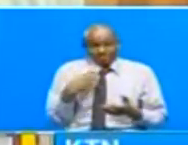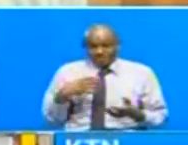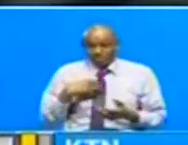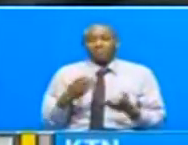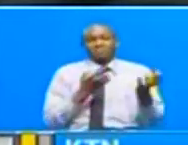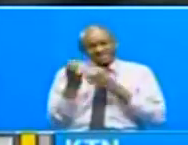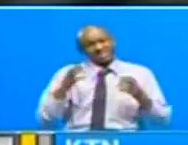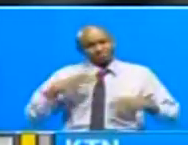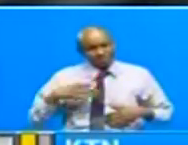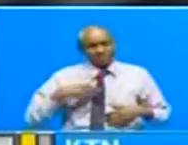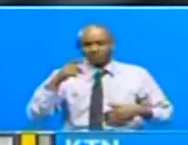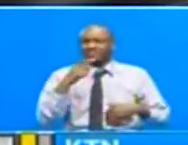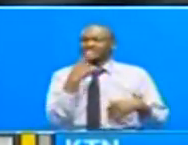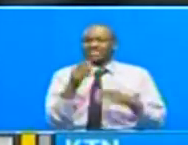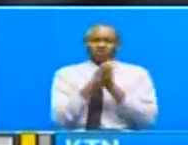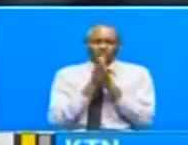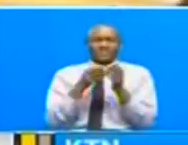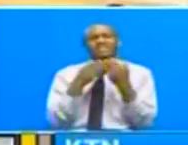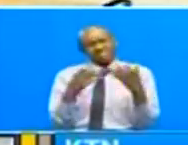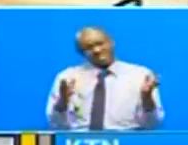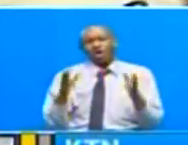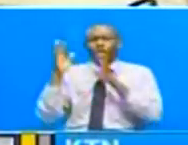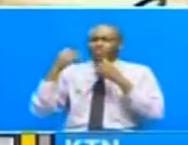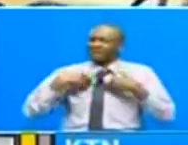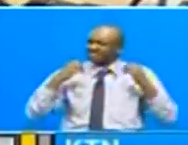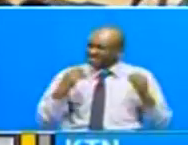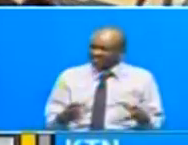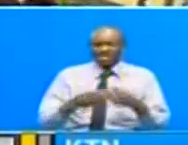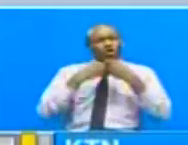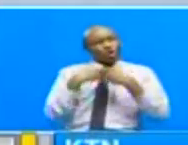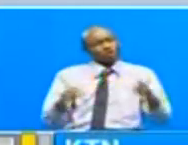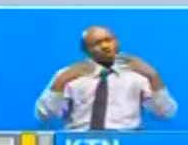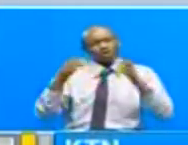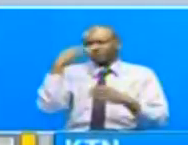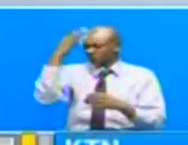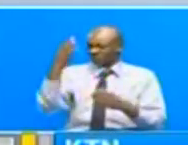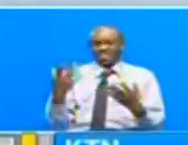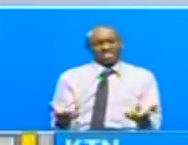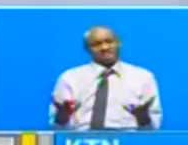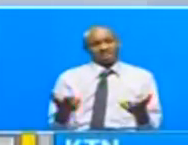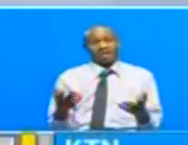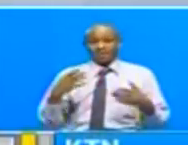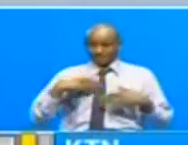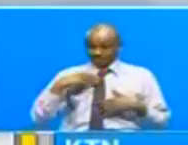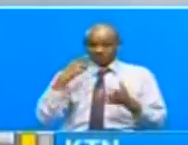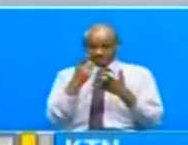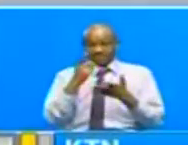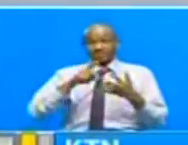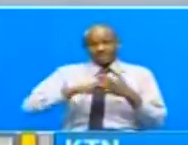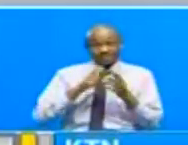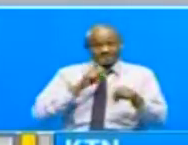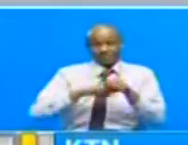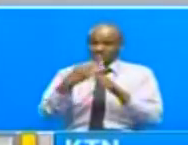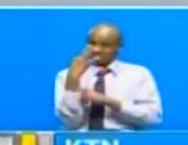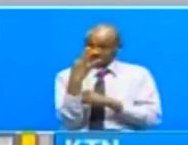business operators told the stories of loss, hopelessness, and a bleak future. Witnesses say the fire began at around 3 a.m.